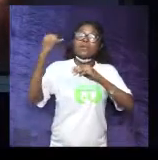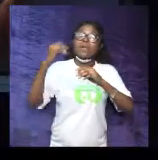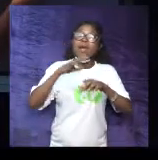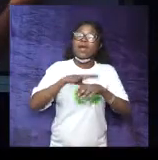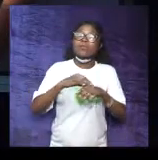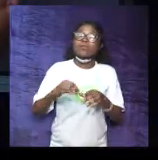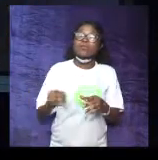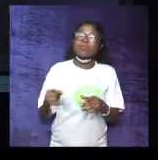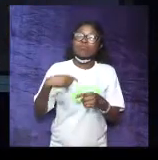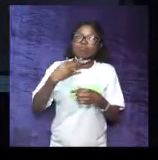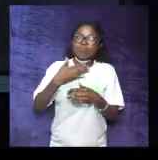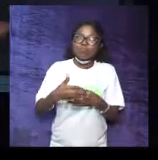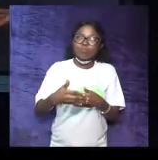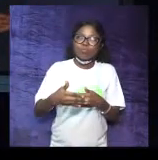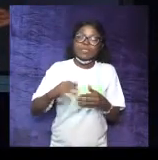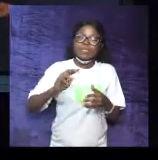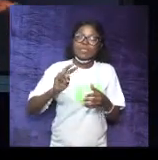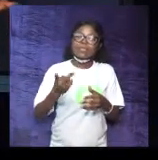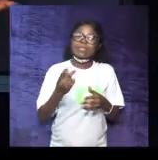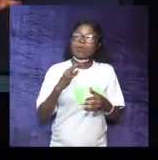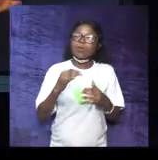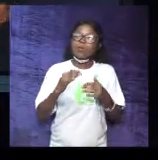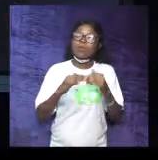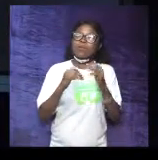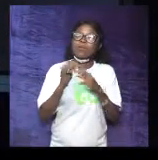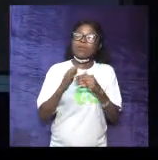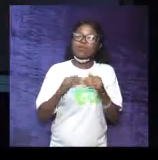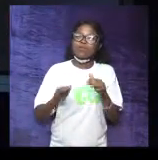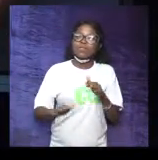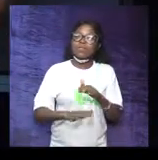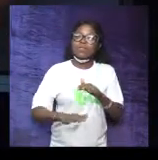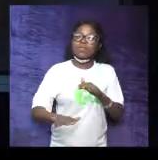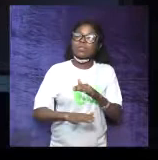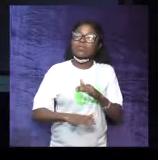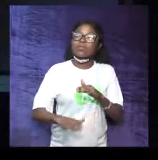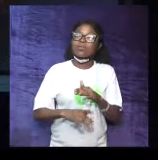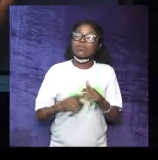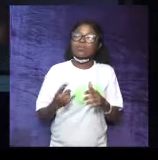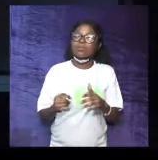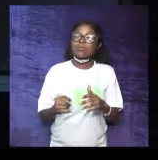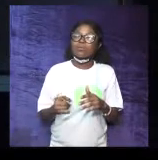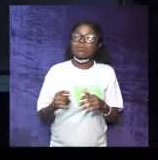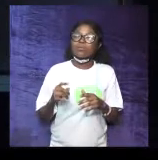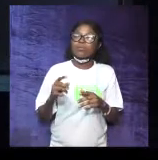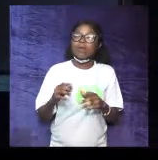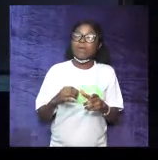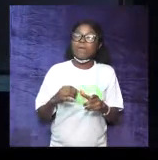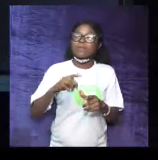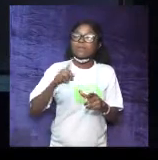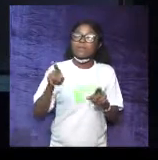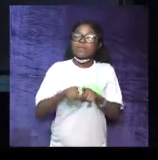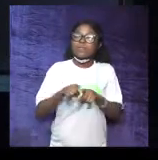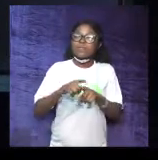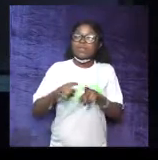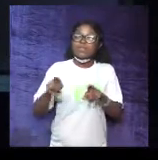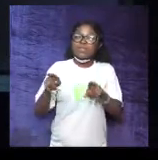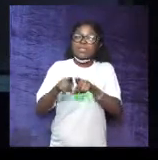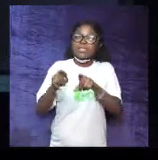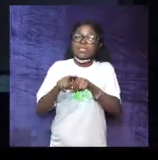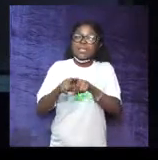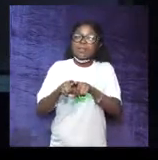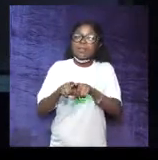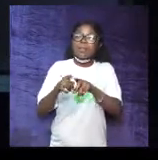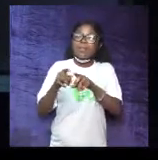then you put an angle on the ground floor, but on top of both of them. These are corresponding angles.